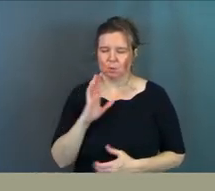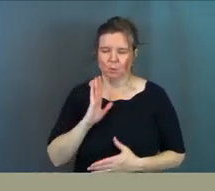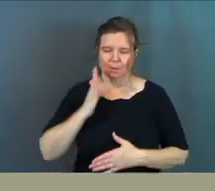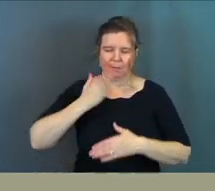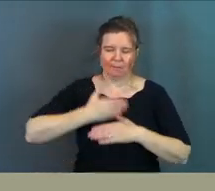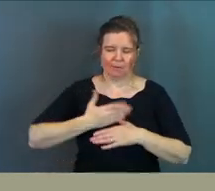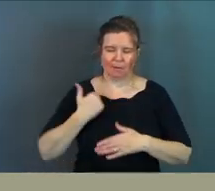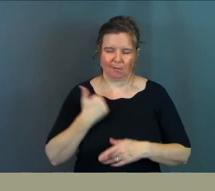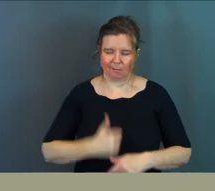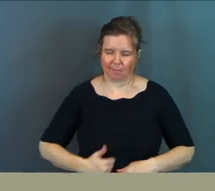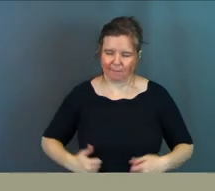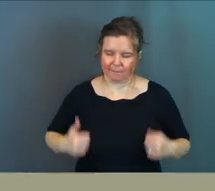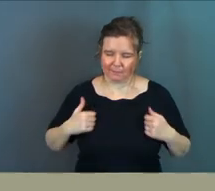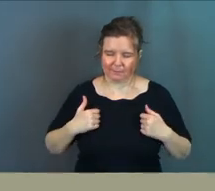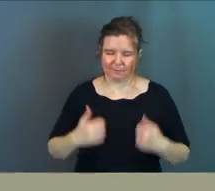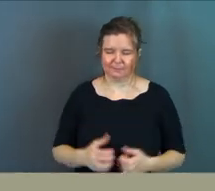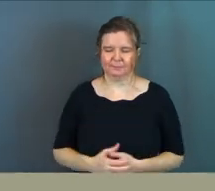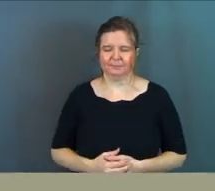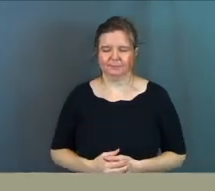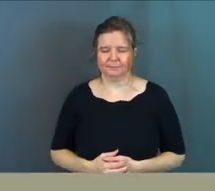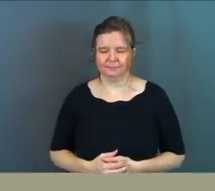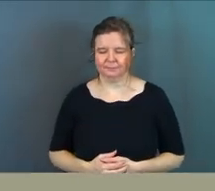our lives.